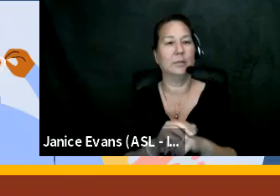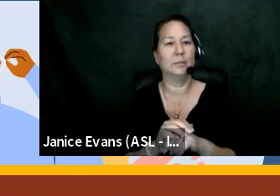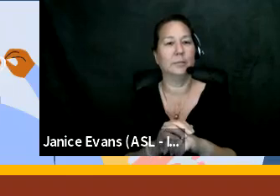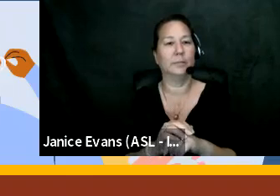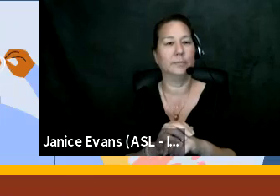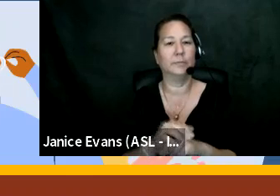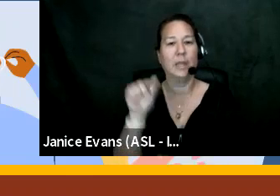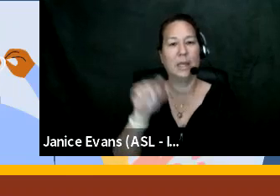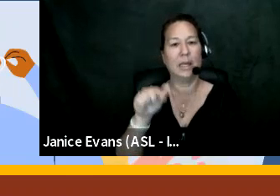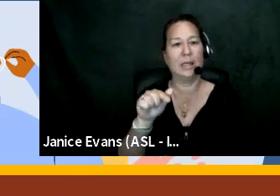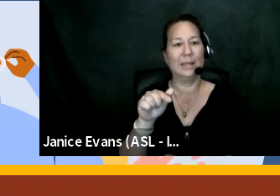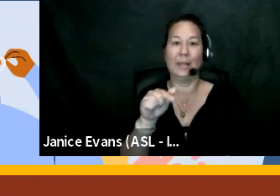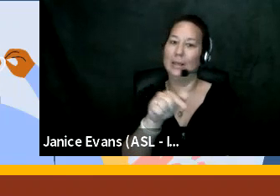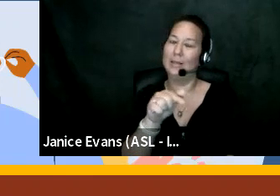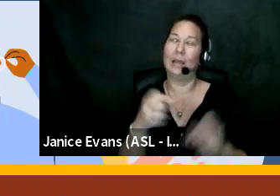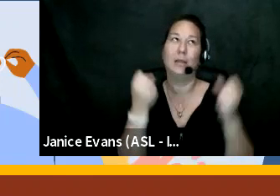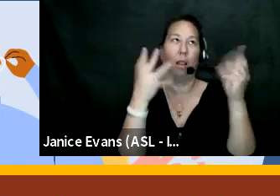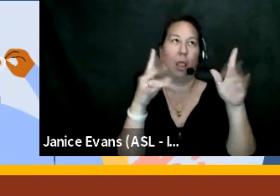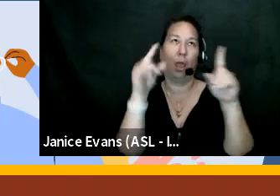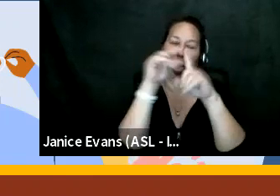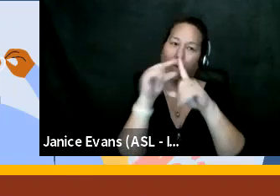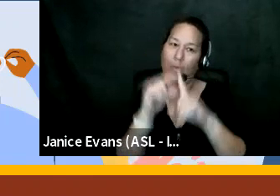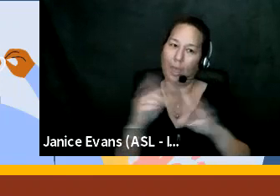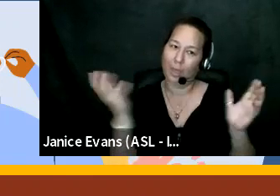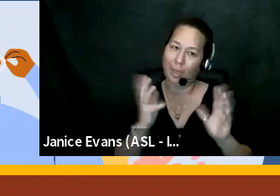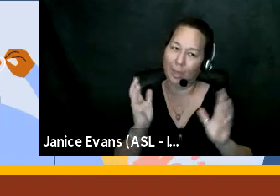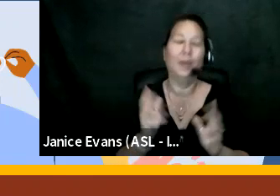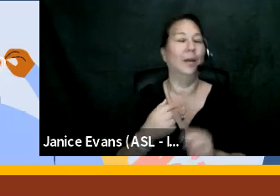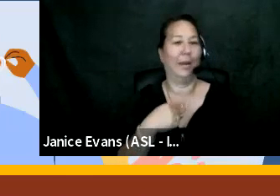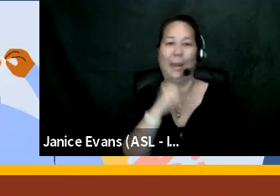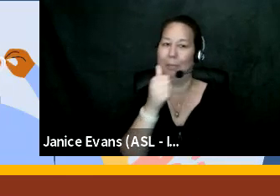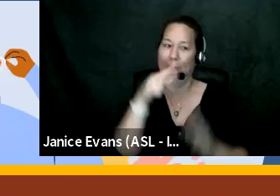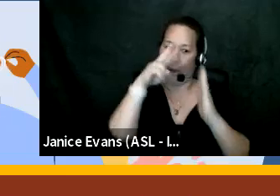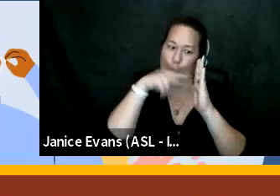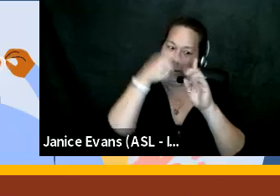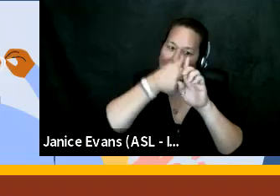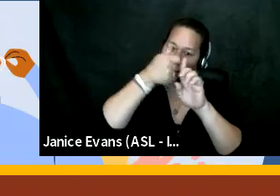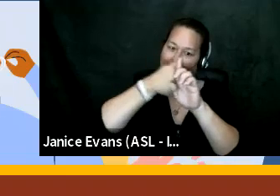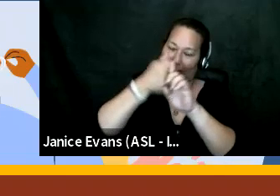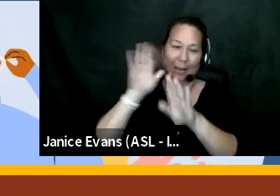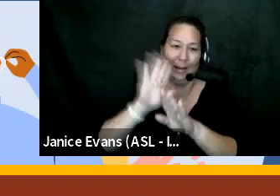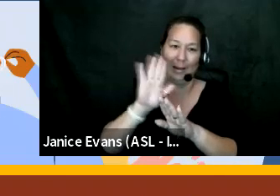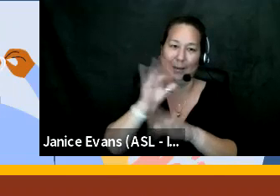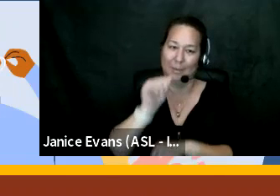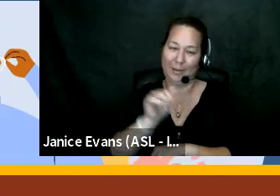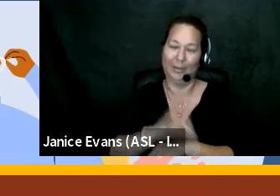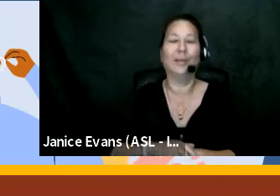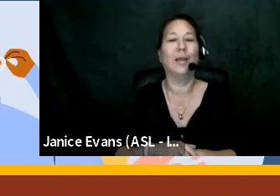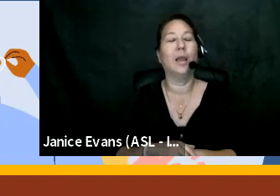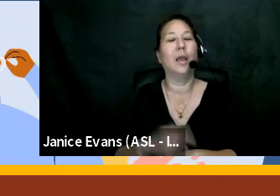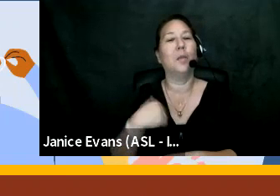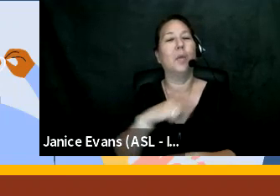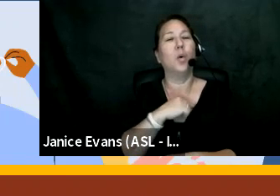This slide has a lot of words on it, and I will not be going through all of this, but we wanted